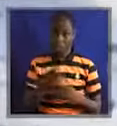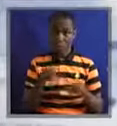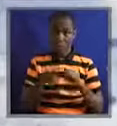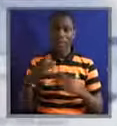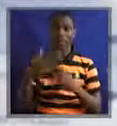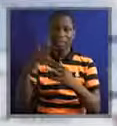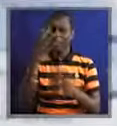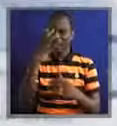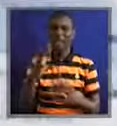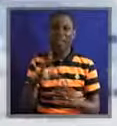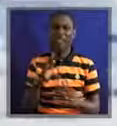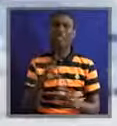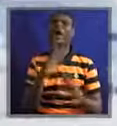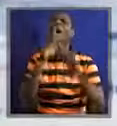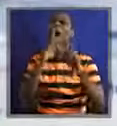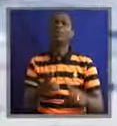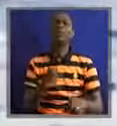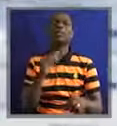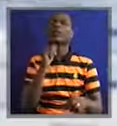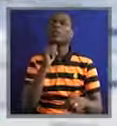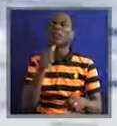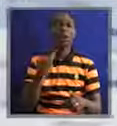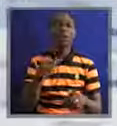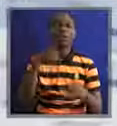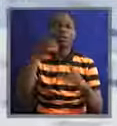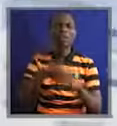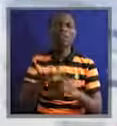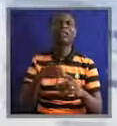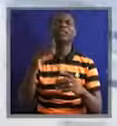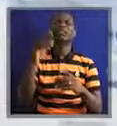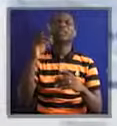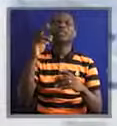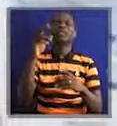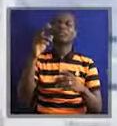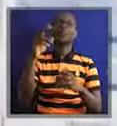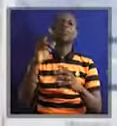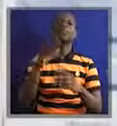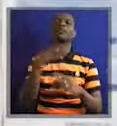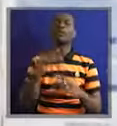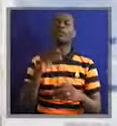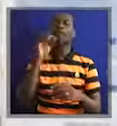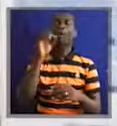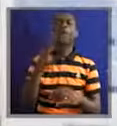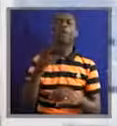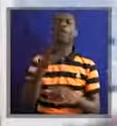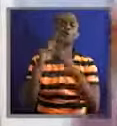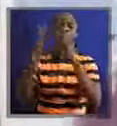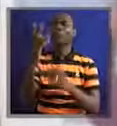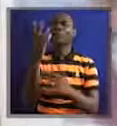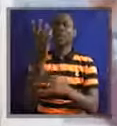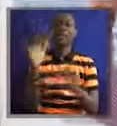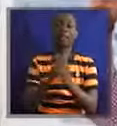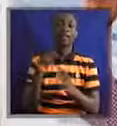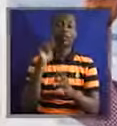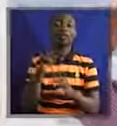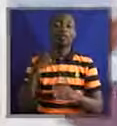solution eni osofo anase odifo bi a ho a etwa se wutu kwan firi wukrom ana wo kura se ekọ osofo